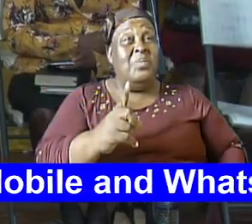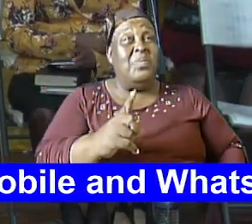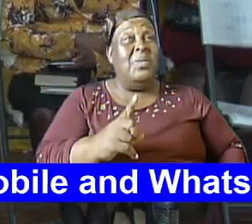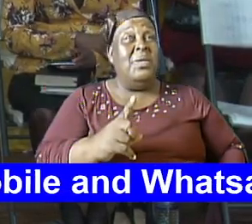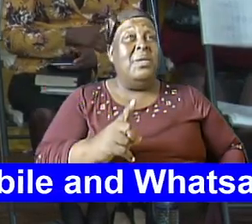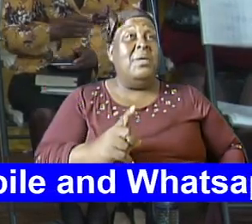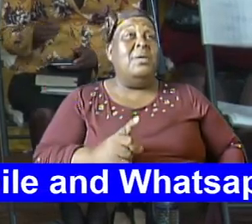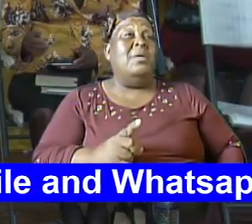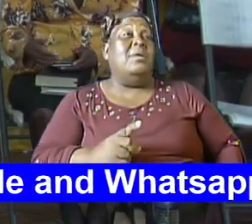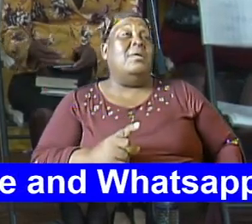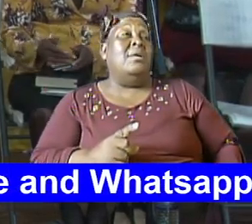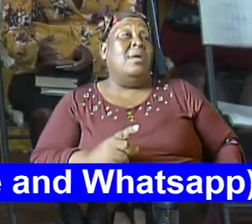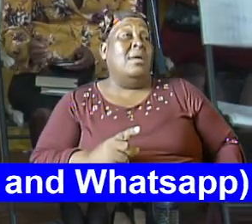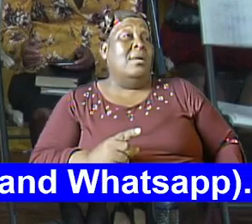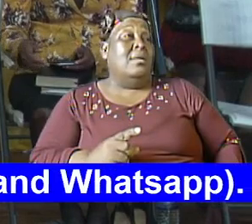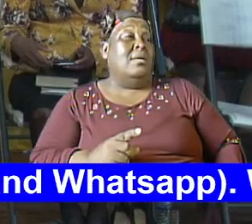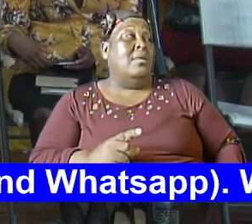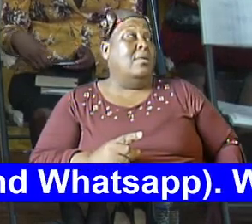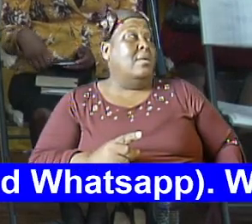Hallelujah.